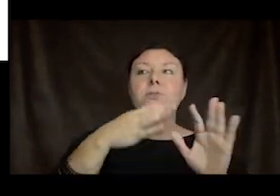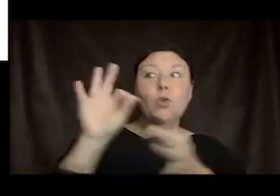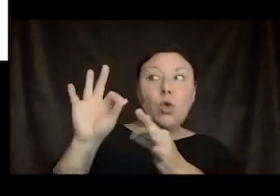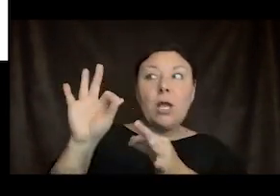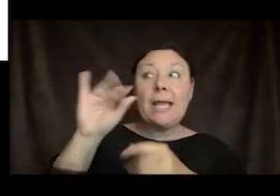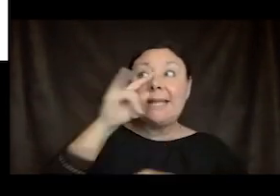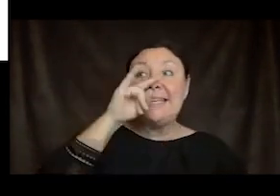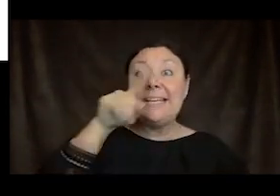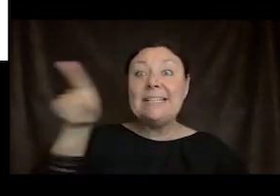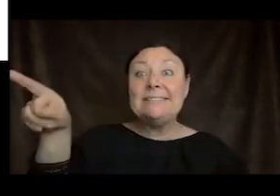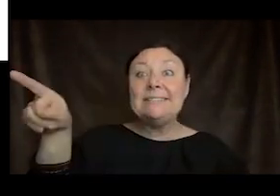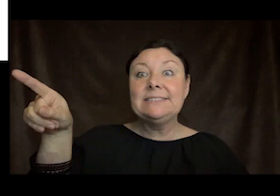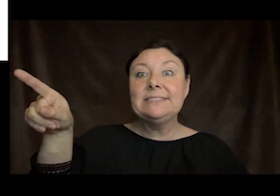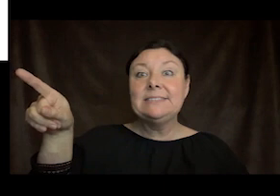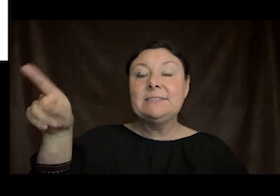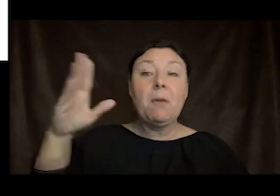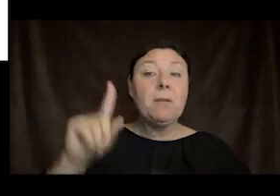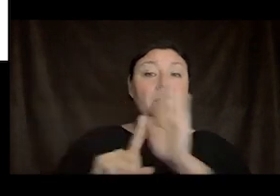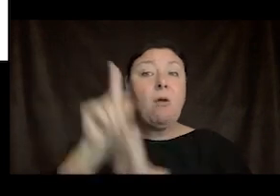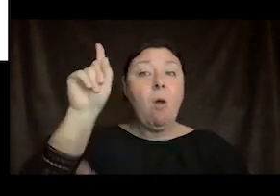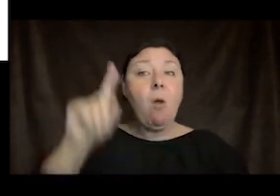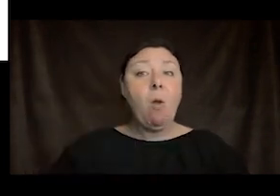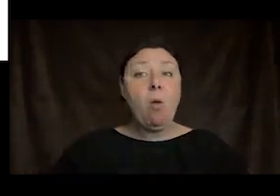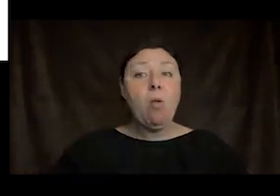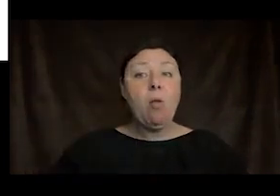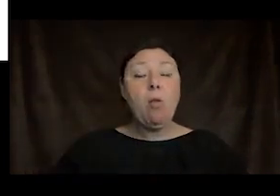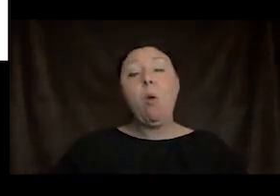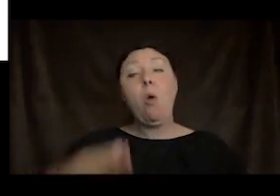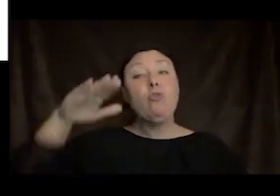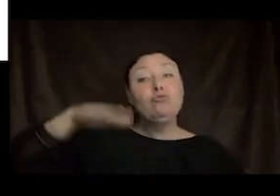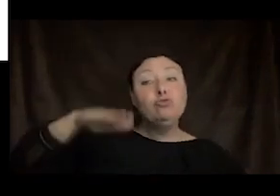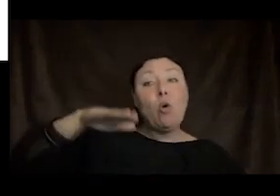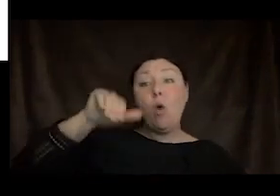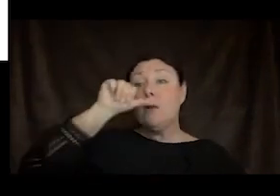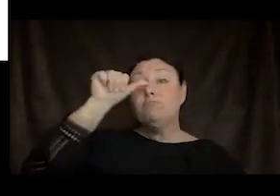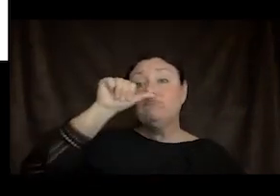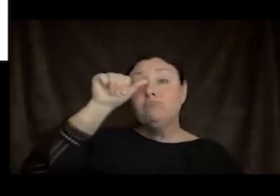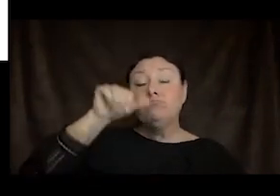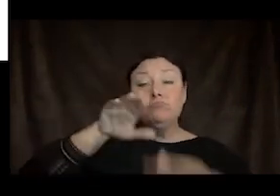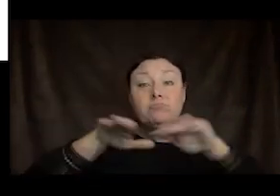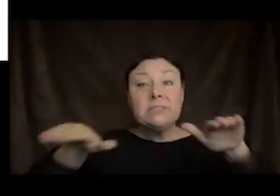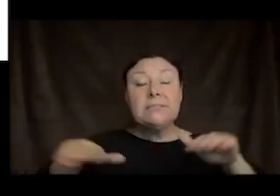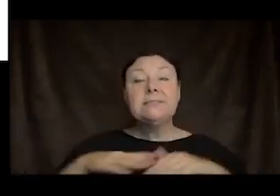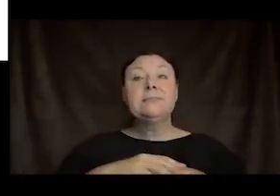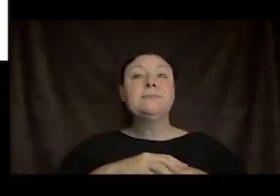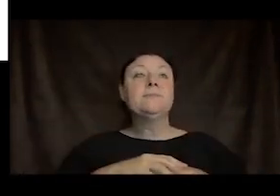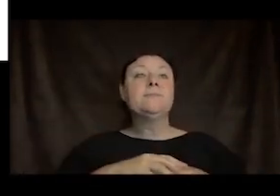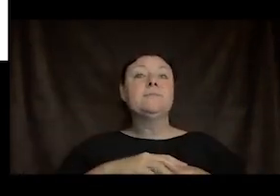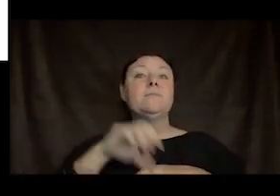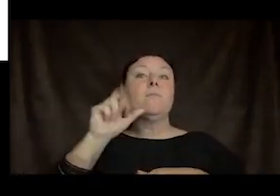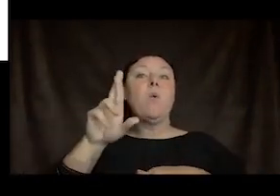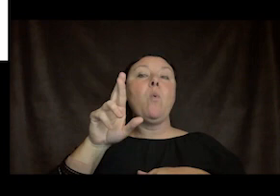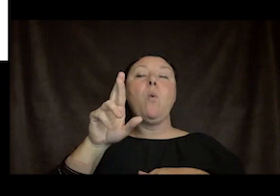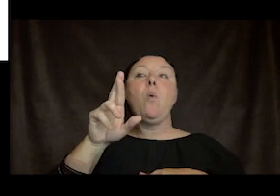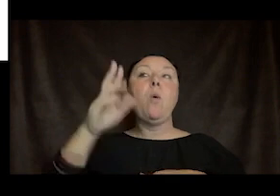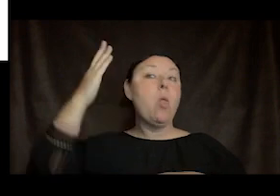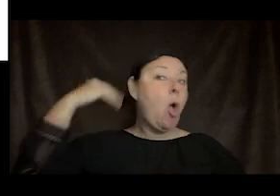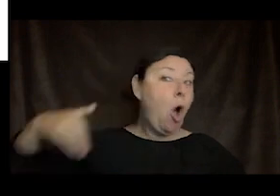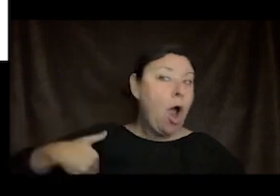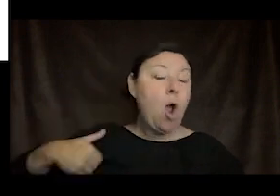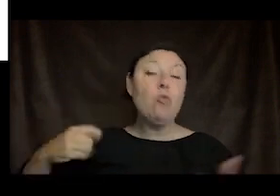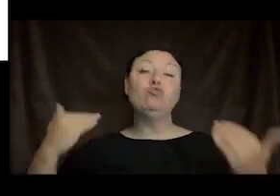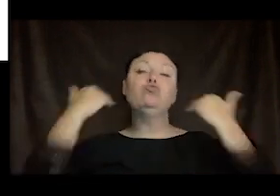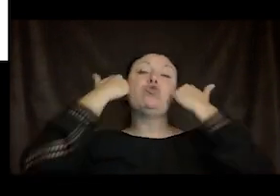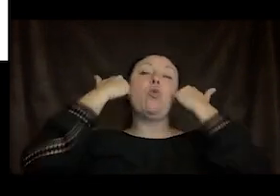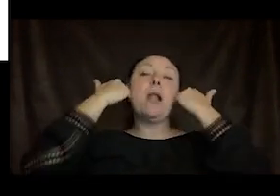kids who are tall, or kids who are short, or kids who have long hair or short